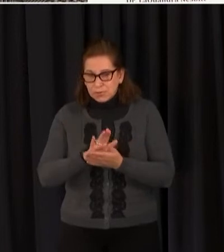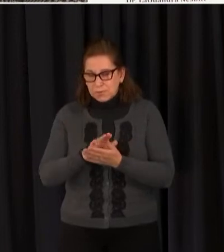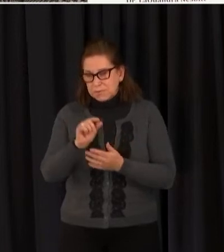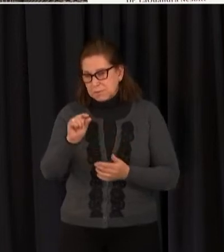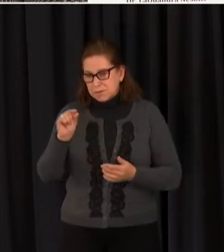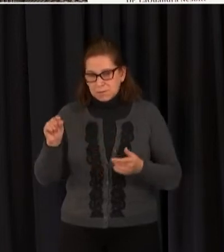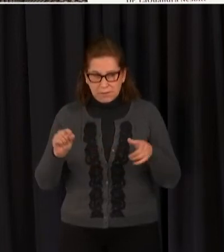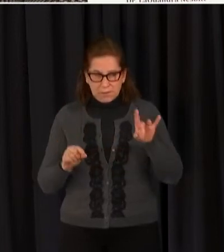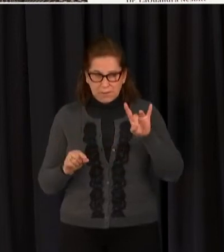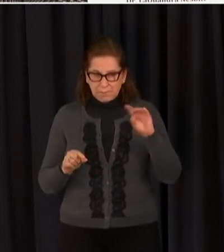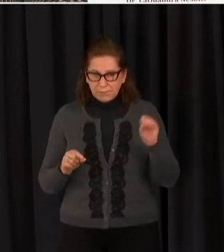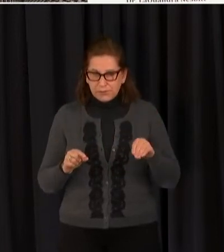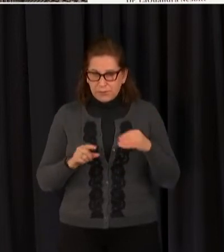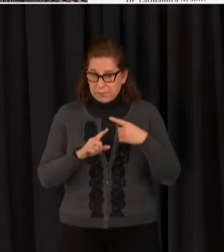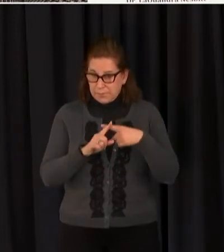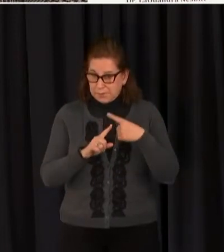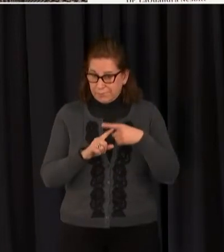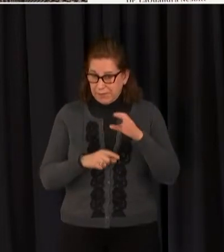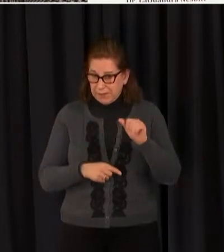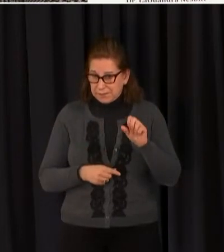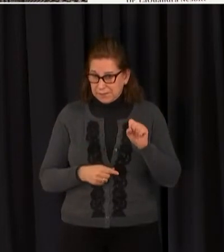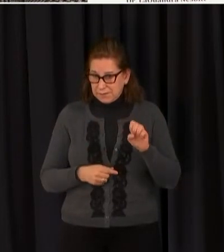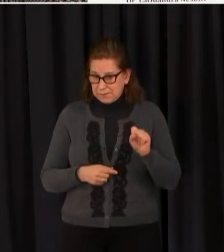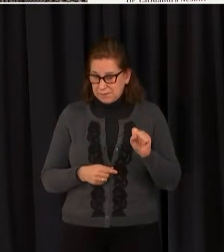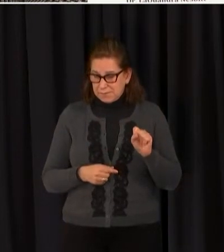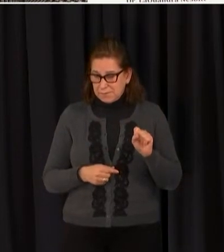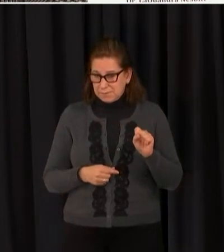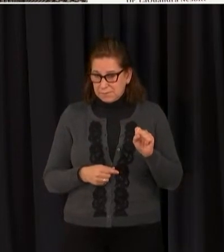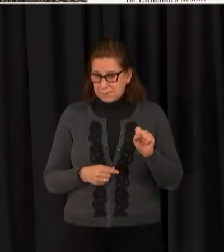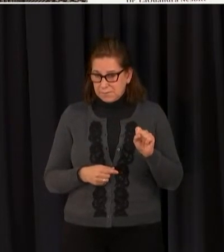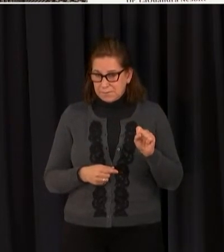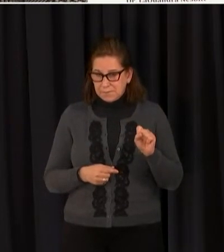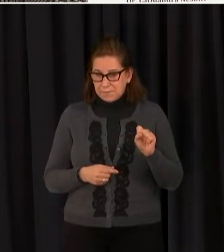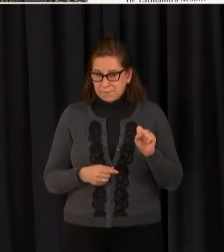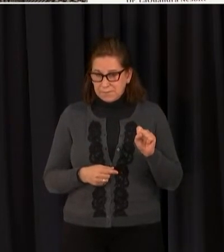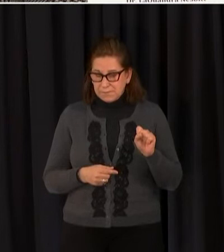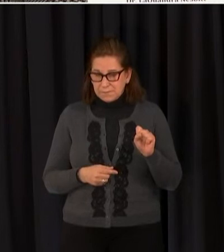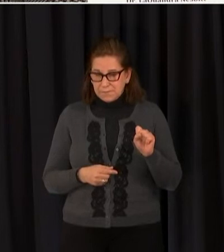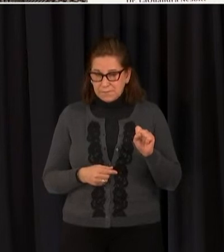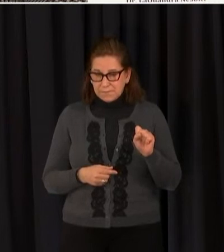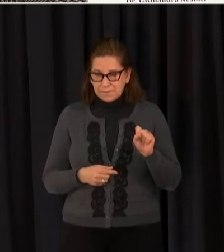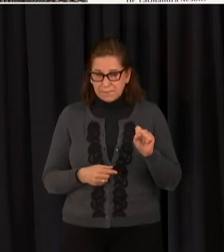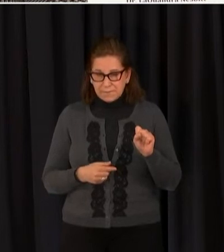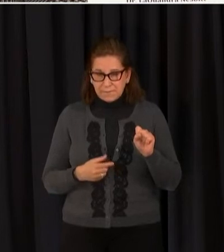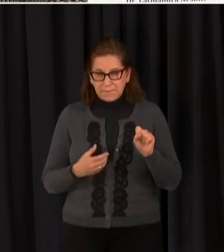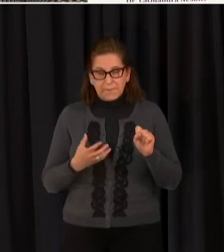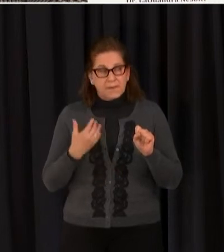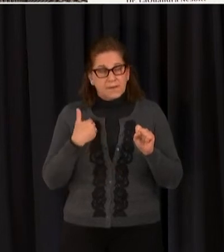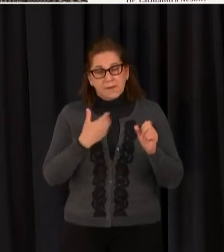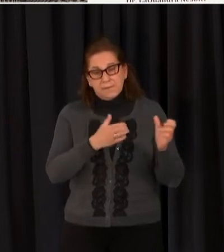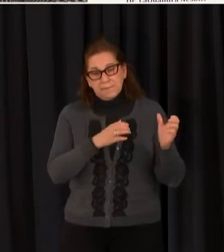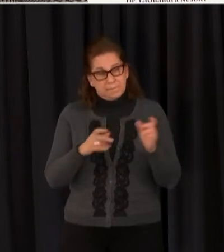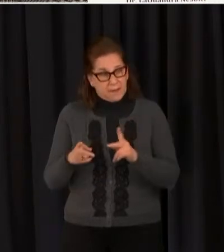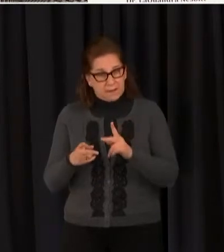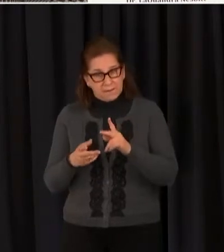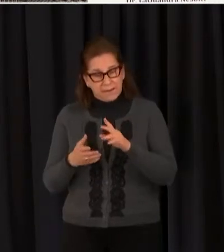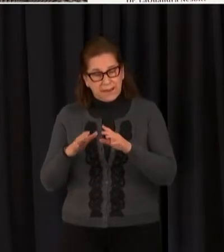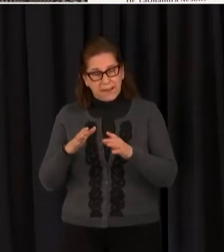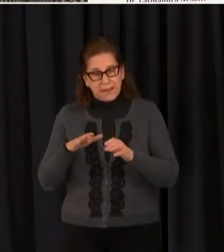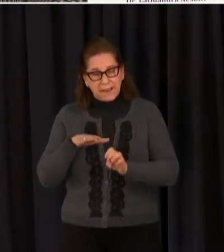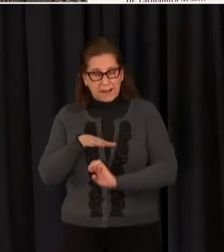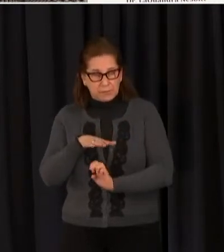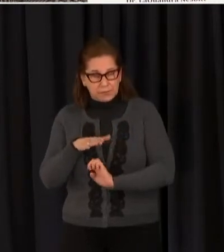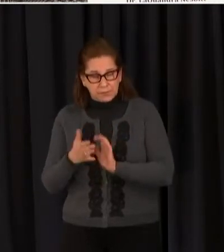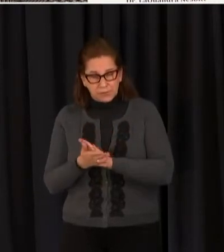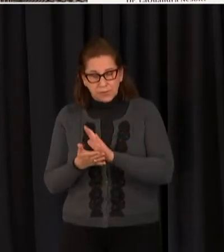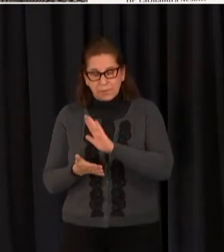more focused on bringing back elementary students to school instead of the middle school and high school students, them being